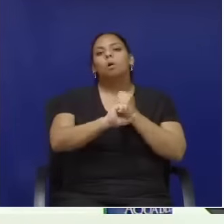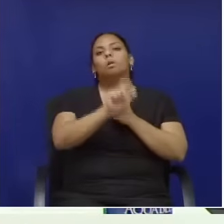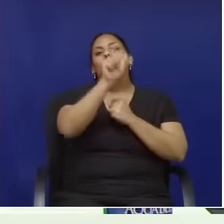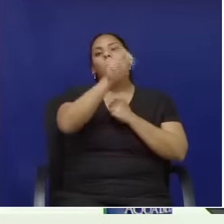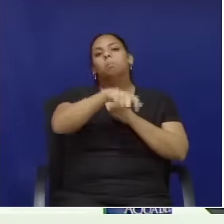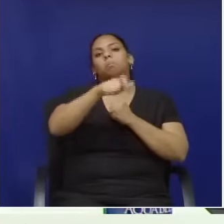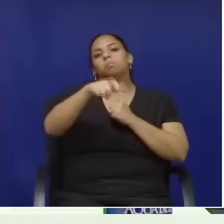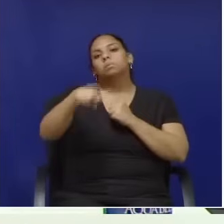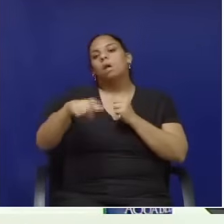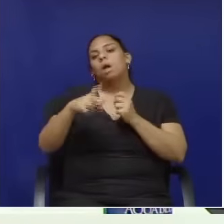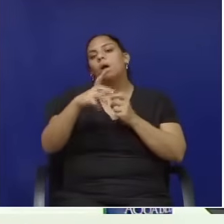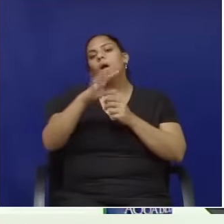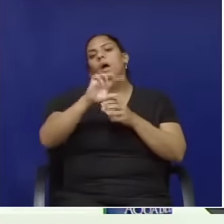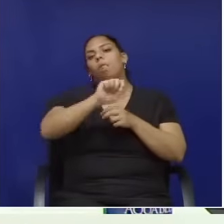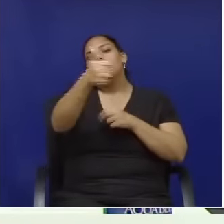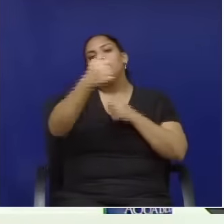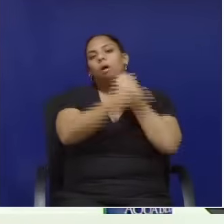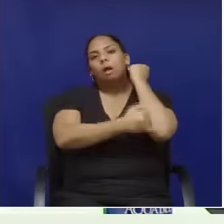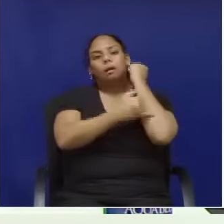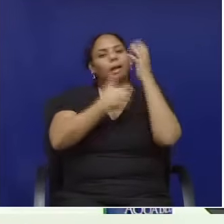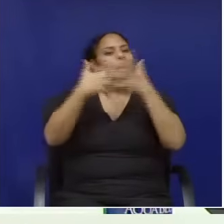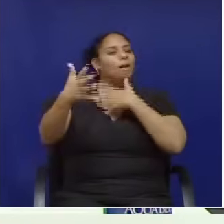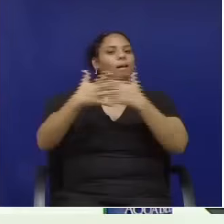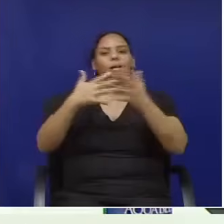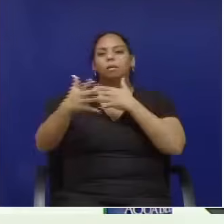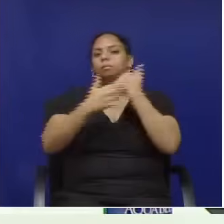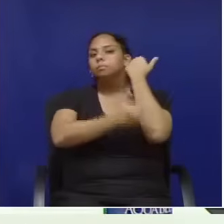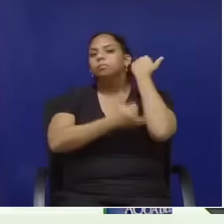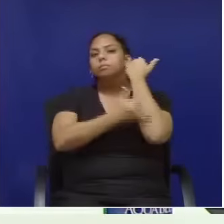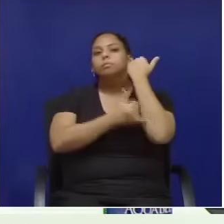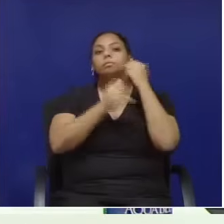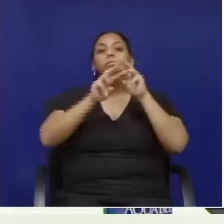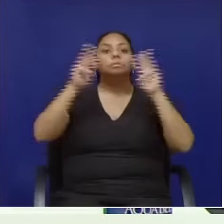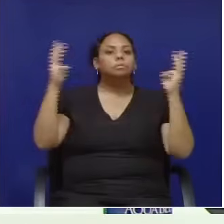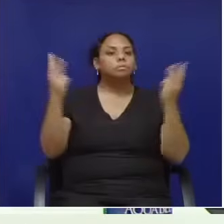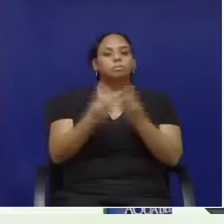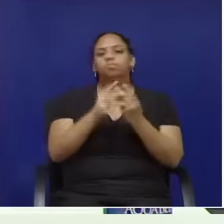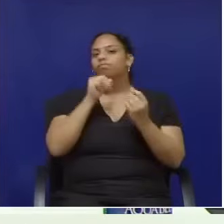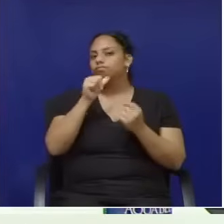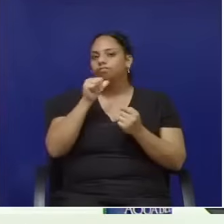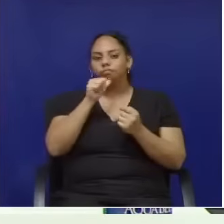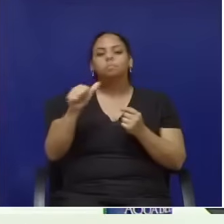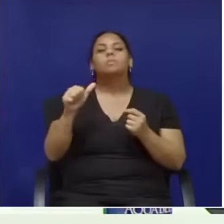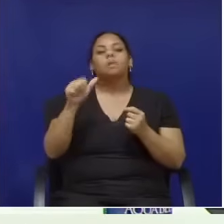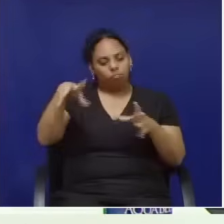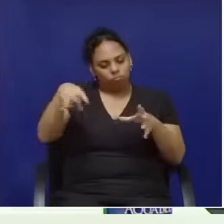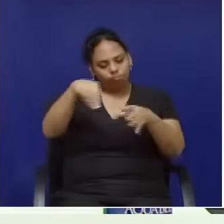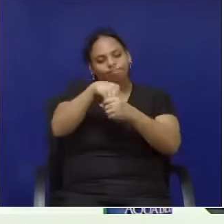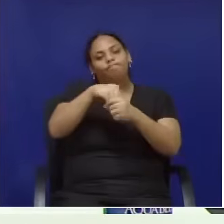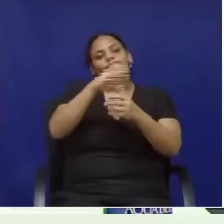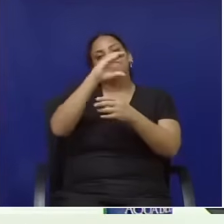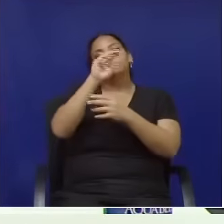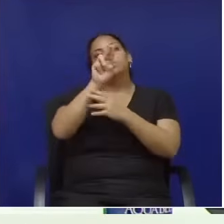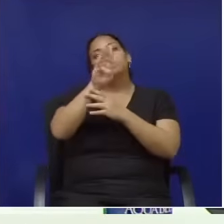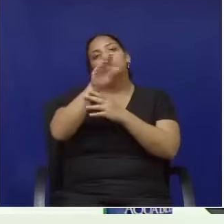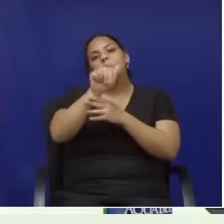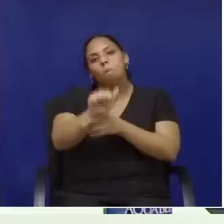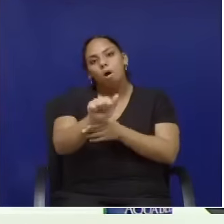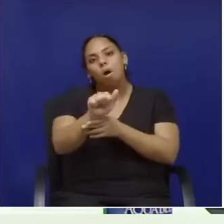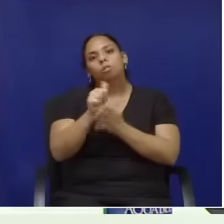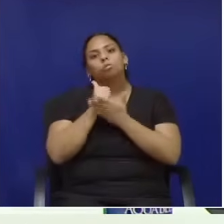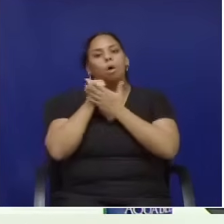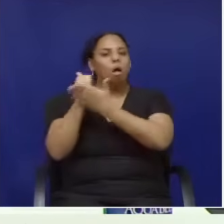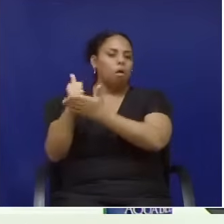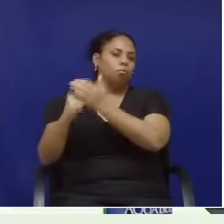aid in any country in the world, and that also includes Cuba. We are also, as